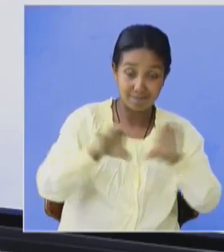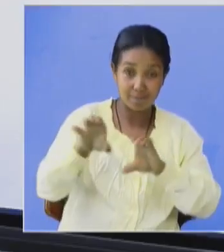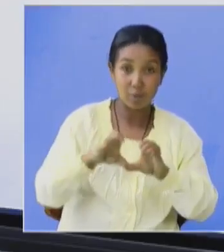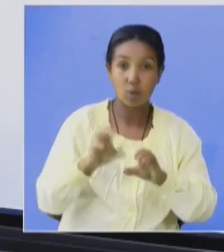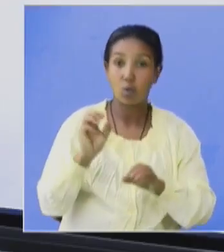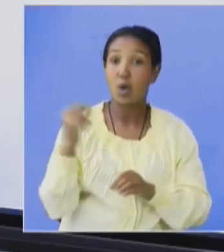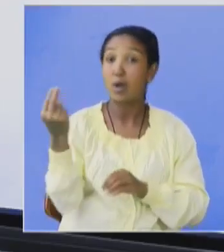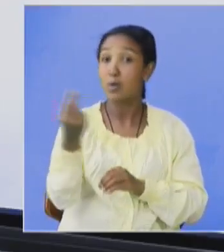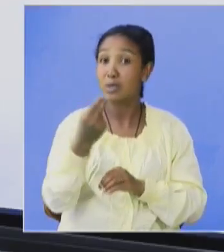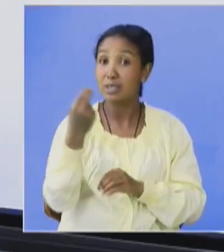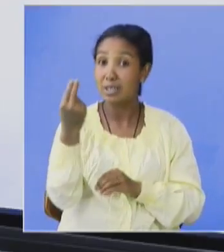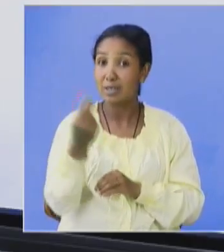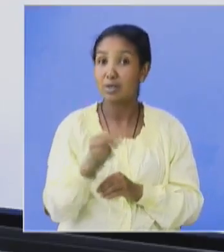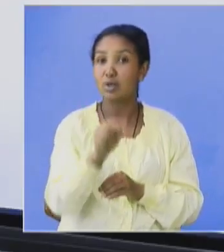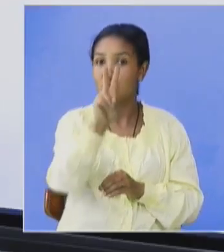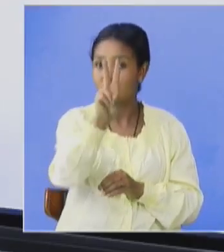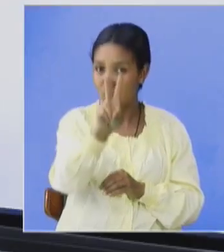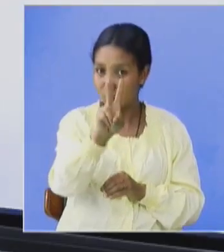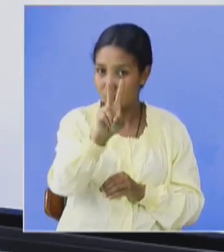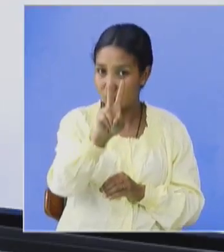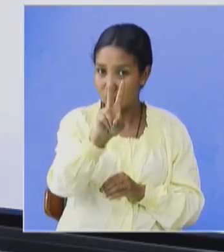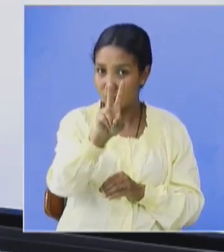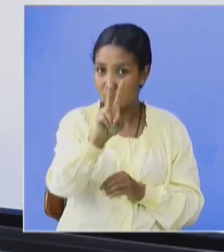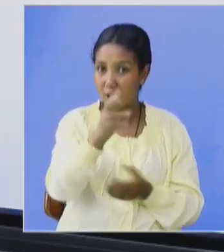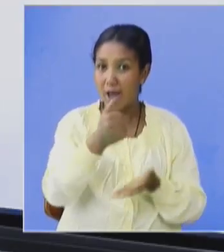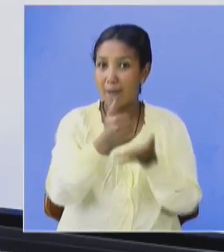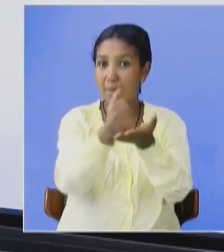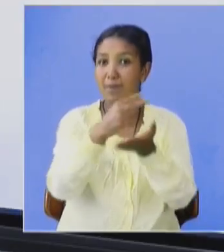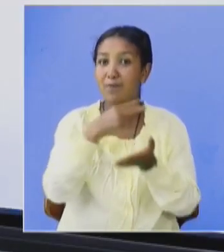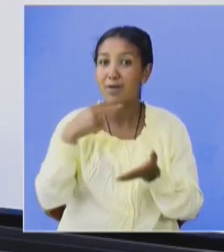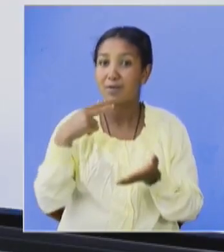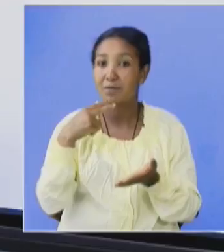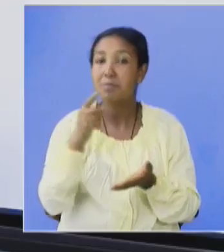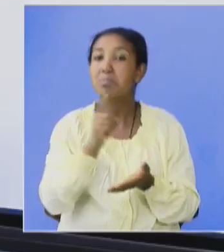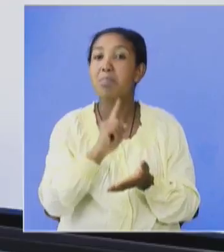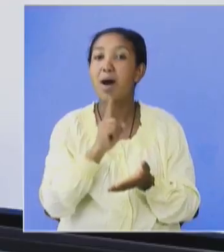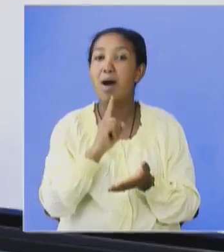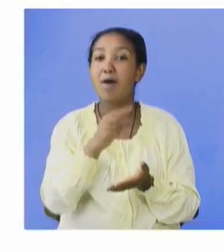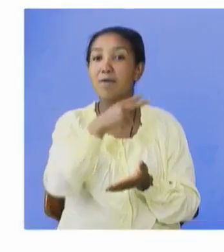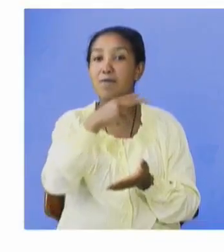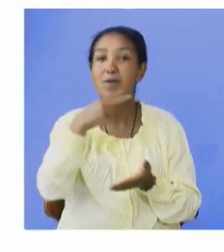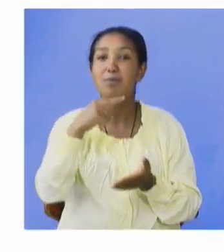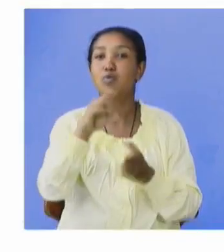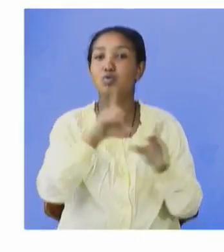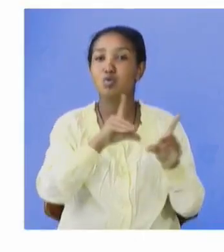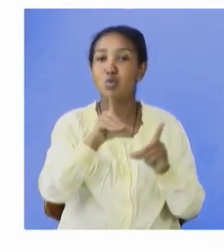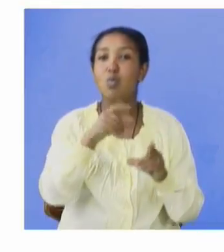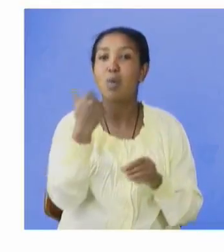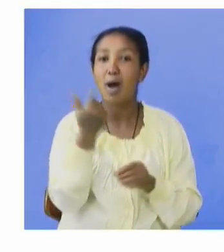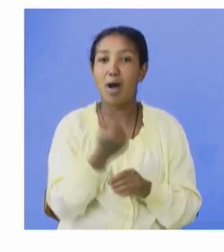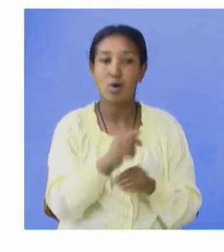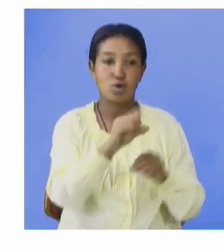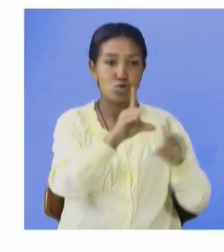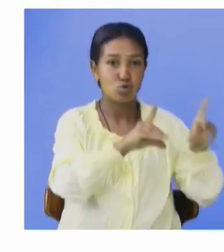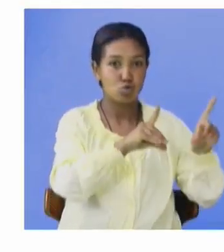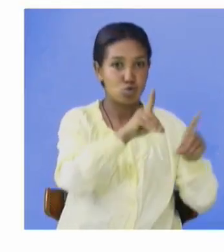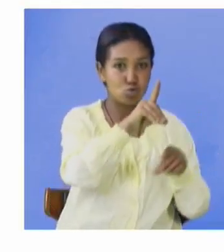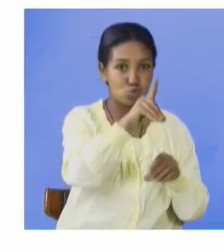are using two helping verbs. It's called verb to do. It's called what?